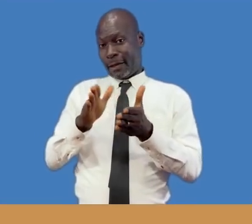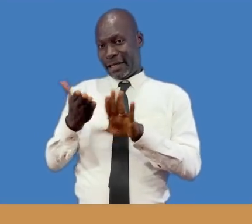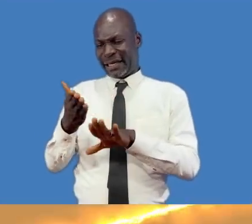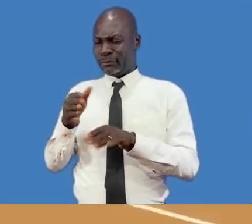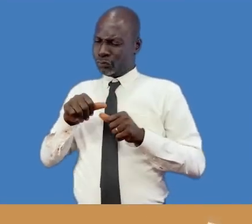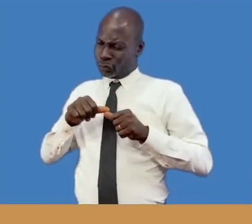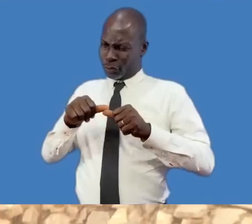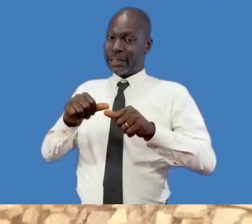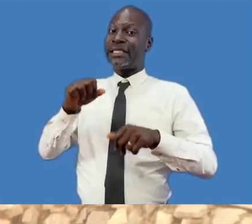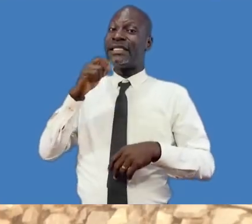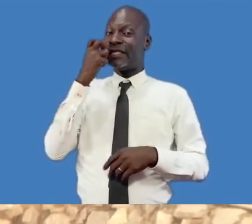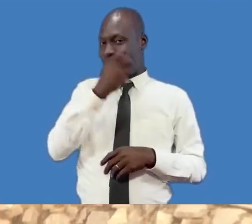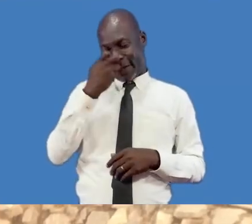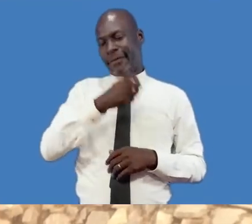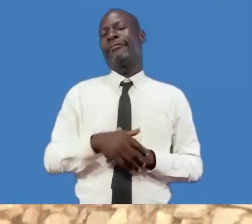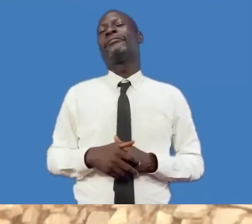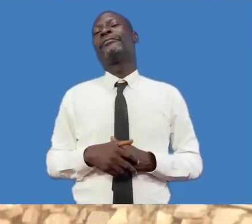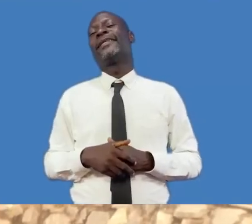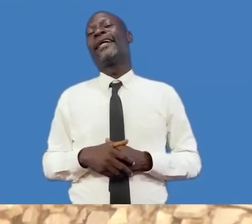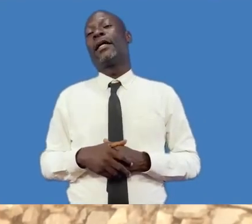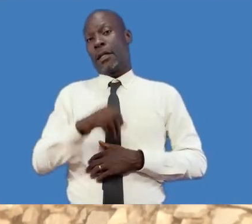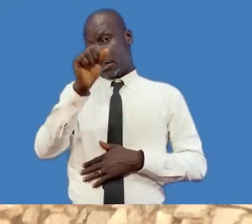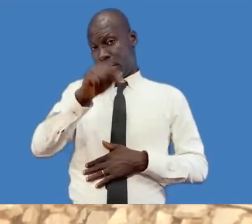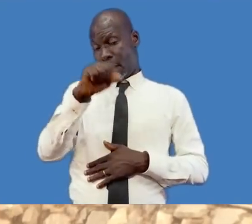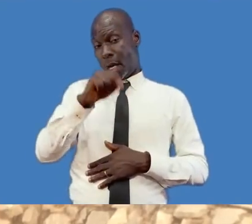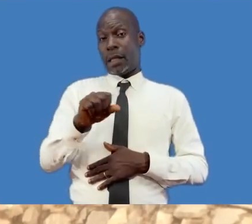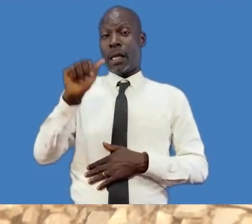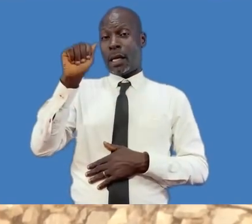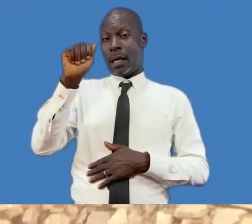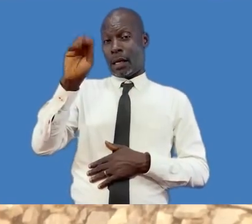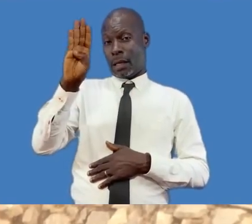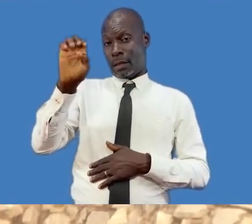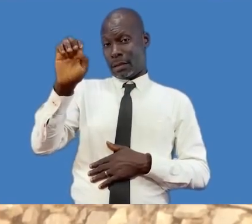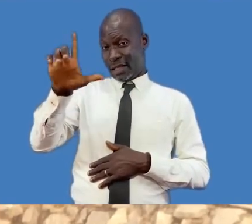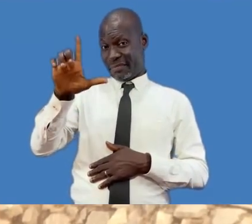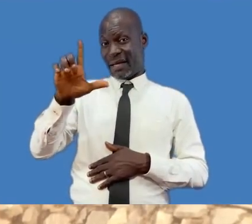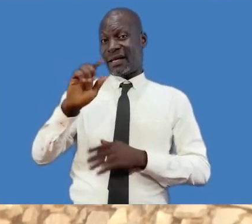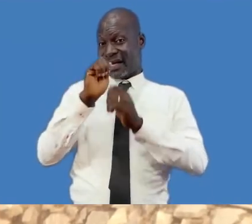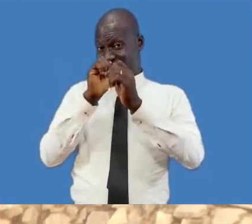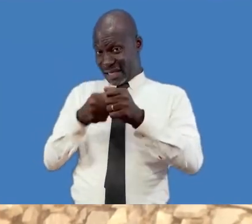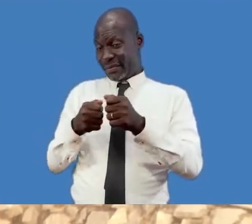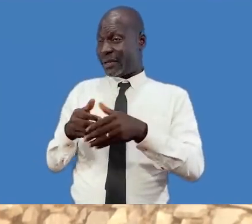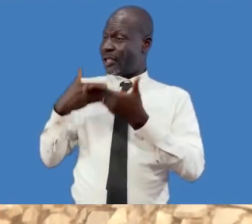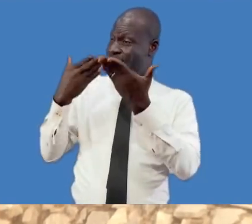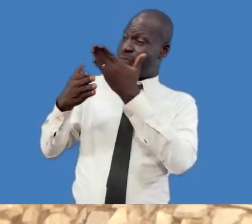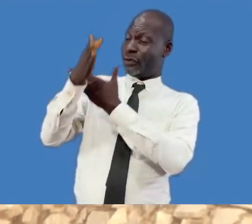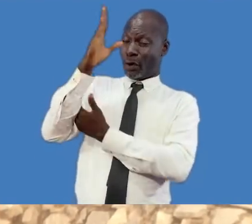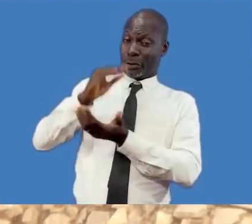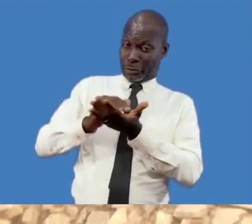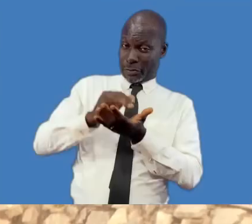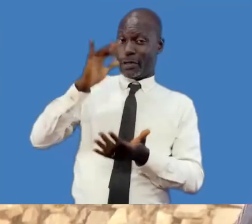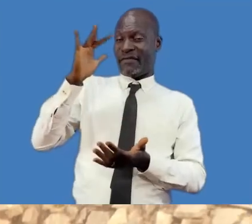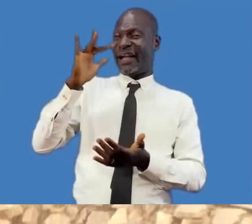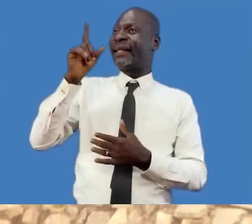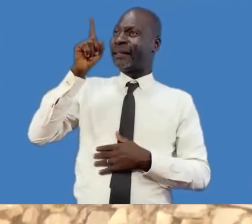speaks. Or see, Abel, na chadie, a wadi maye, so wadi show nyamye ni munyamano.